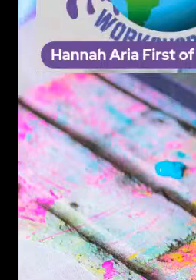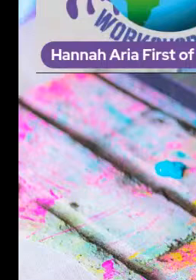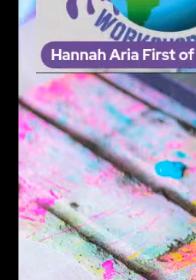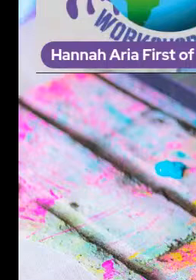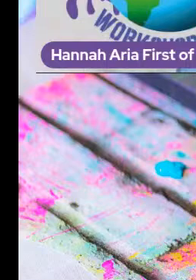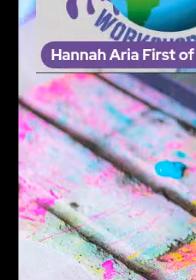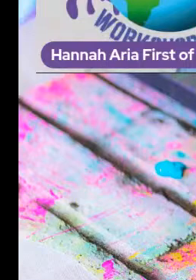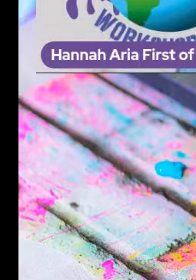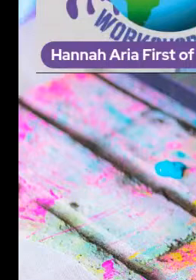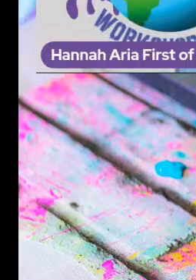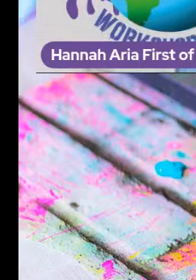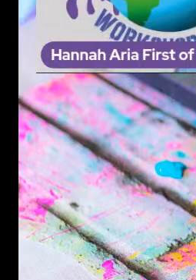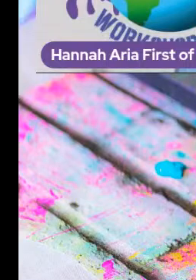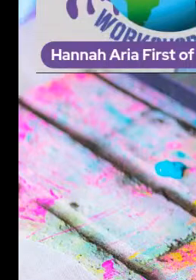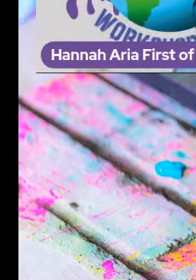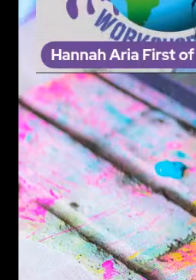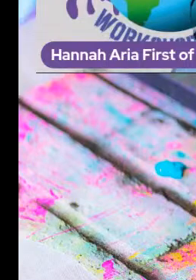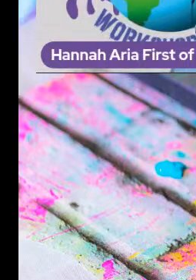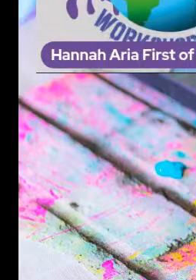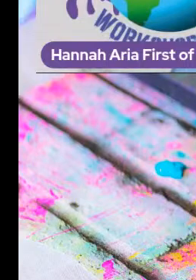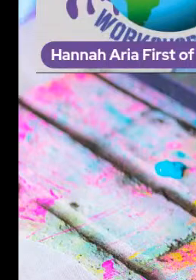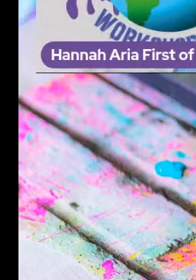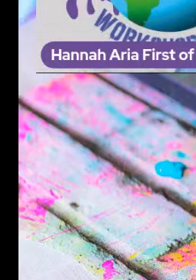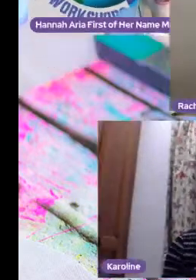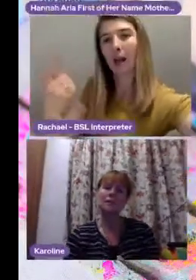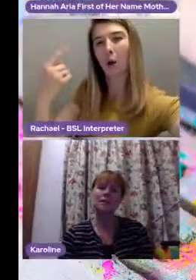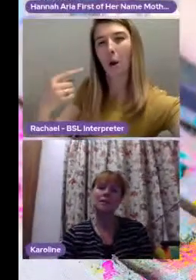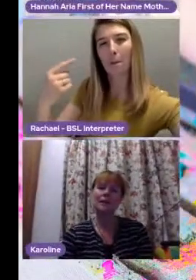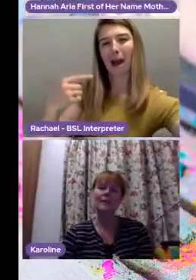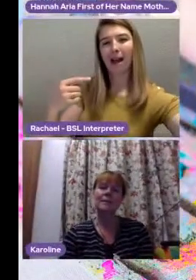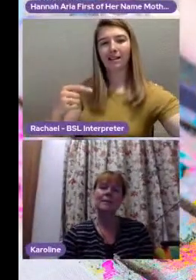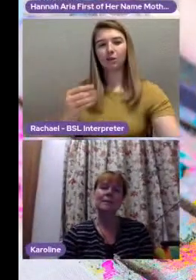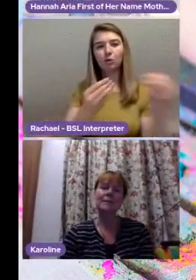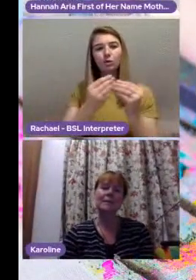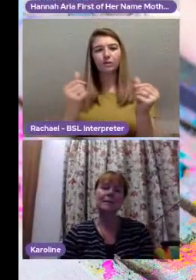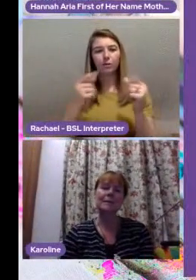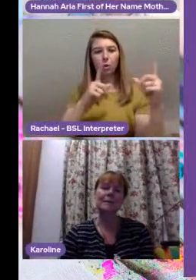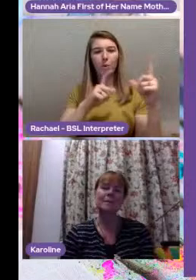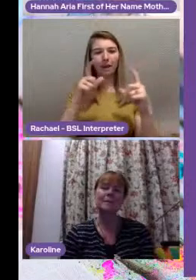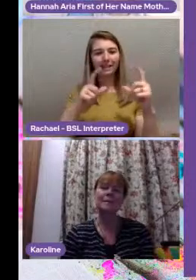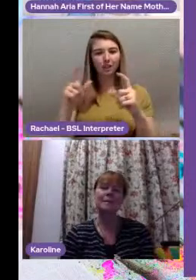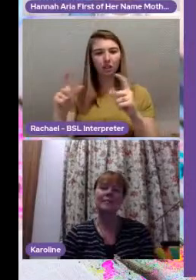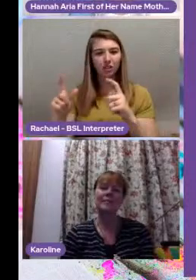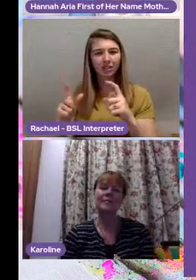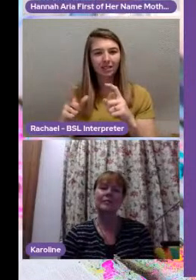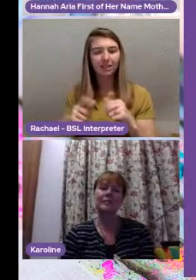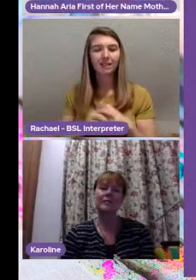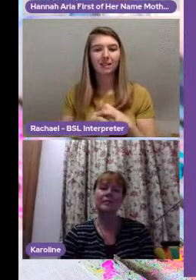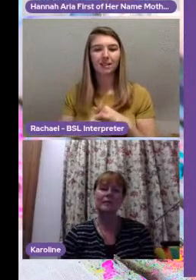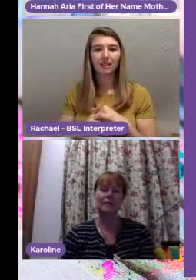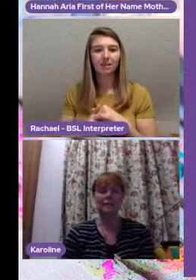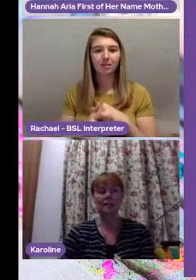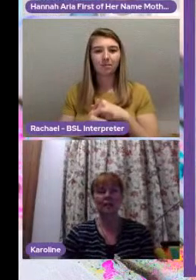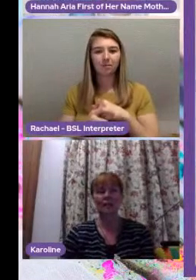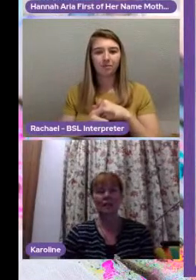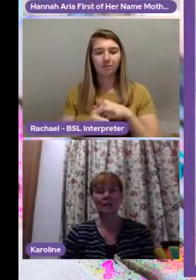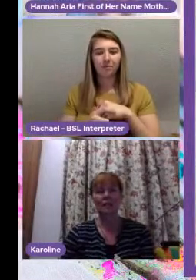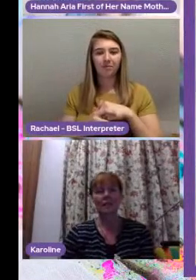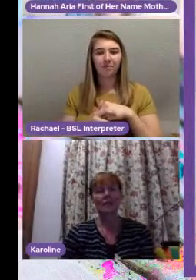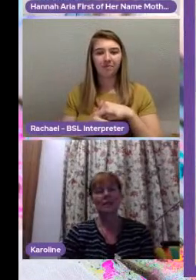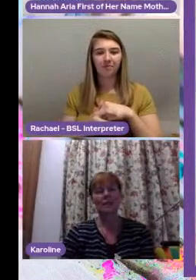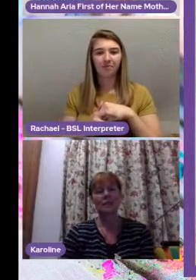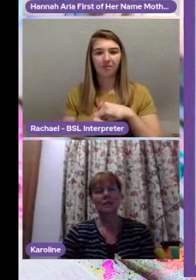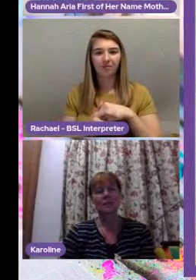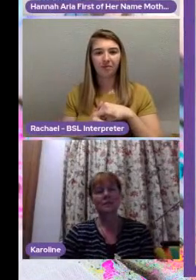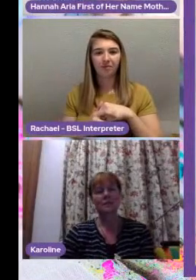Can we go back to Caroline's last two pictures, please, just because I want to have a little look at them again. Multimedia there.